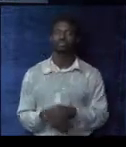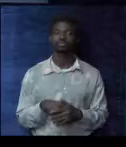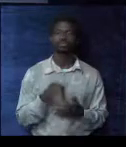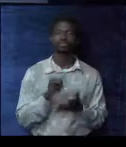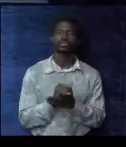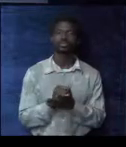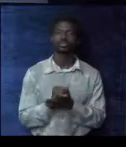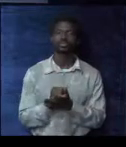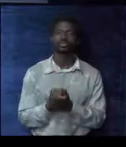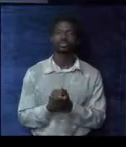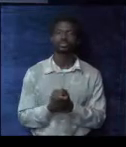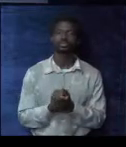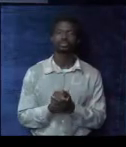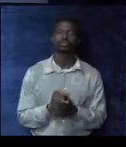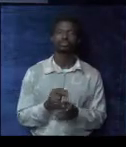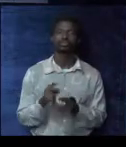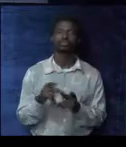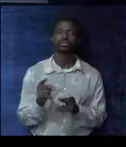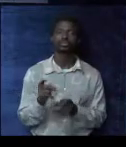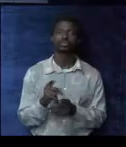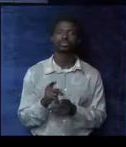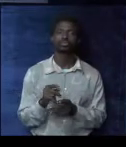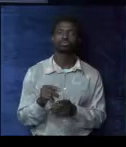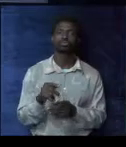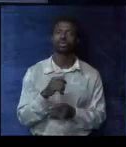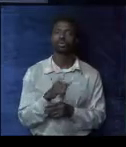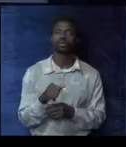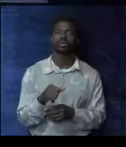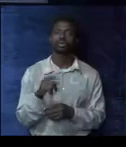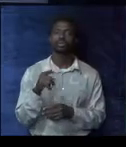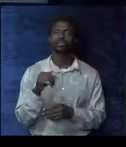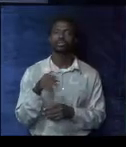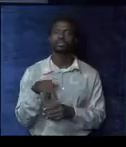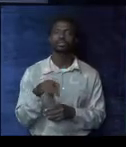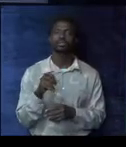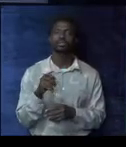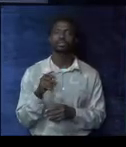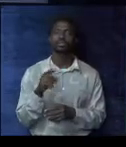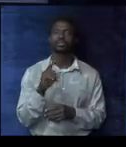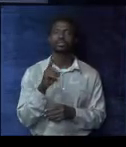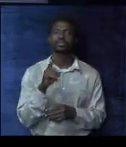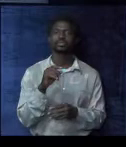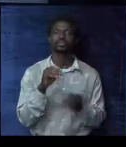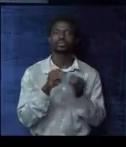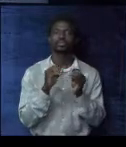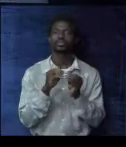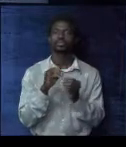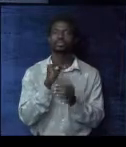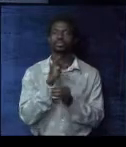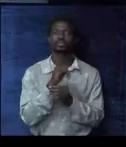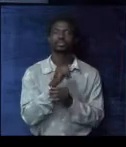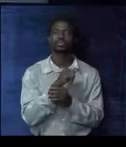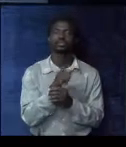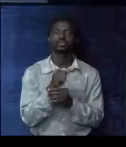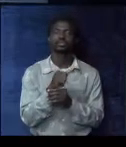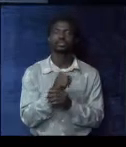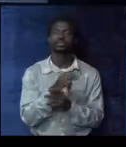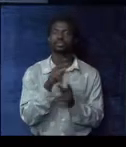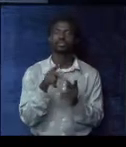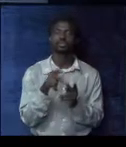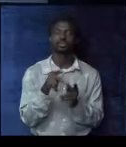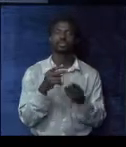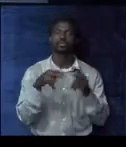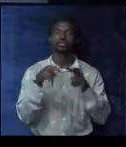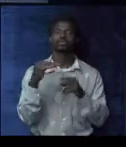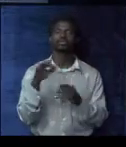Okay, so that's position where a digit finds itself. That position where you put a digit is what we call the place